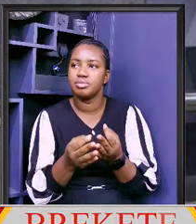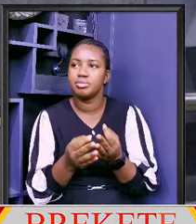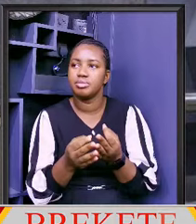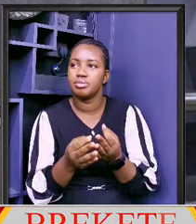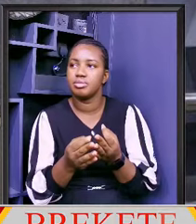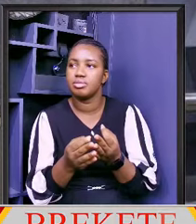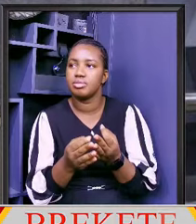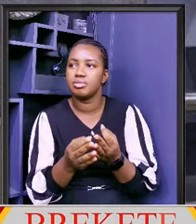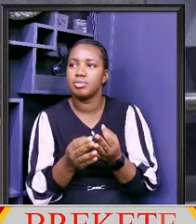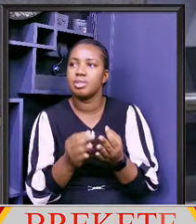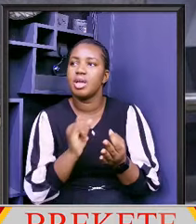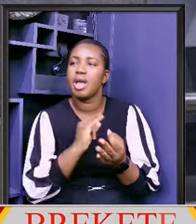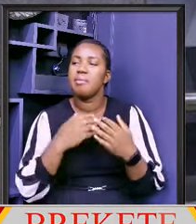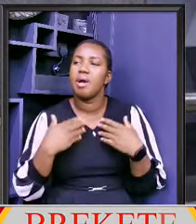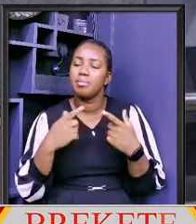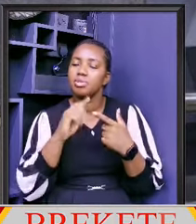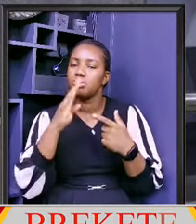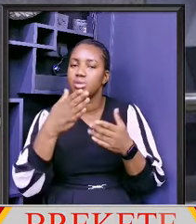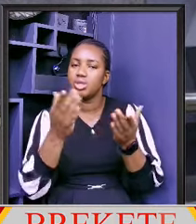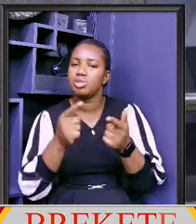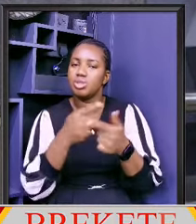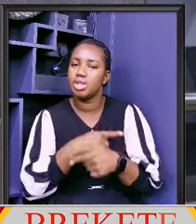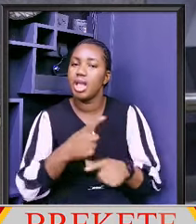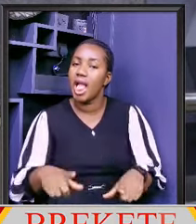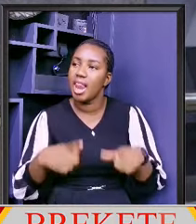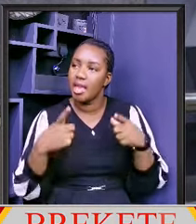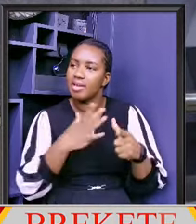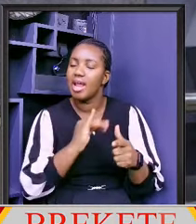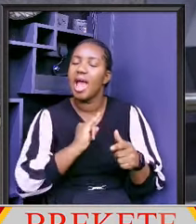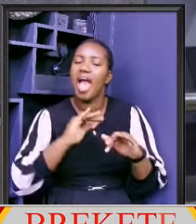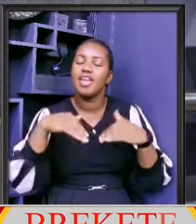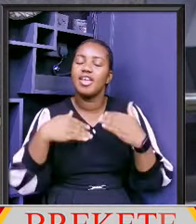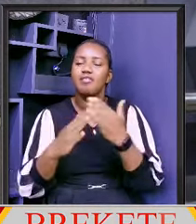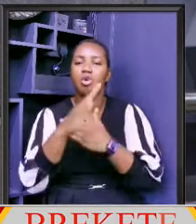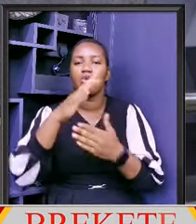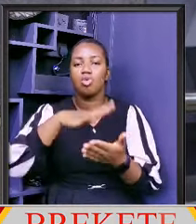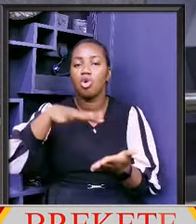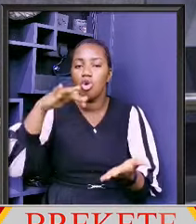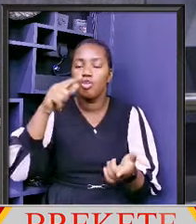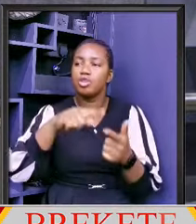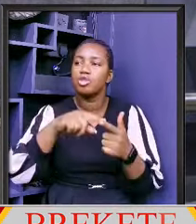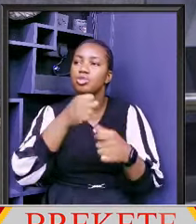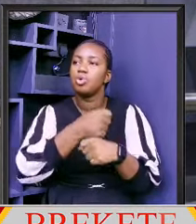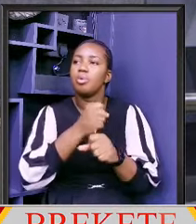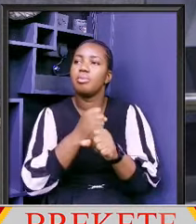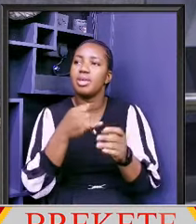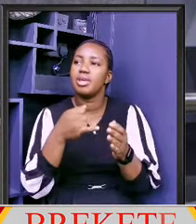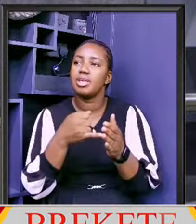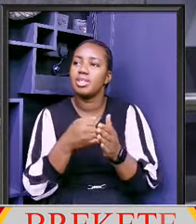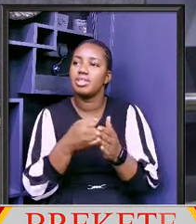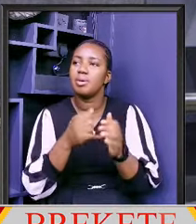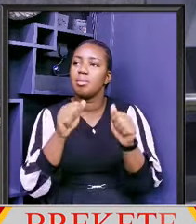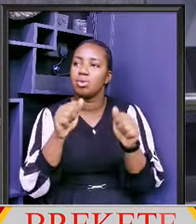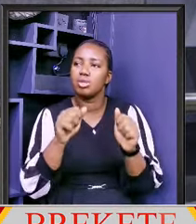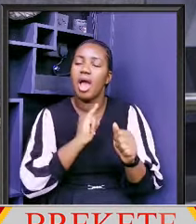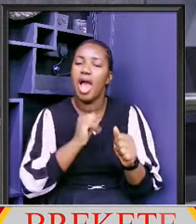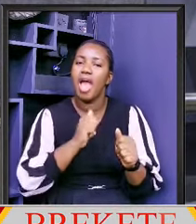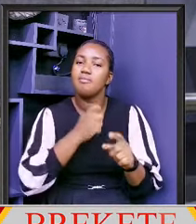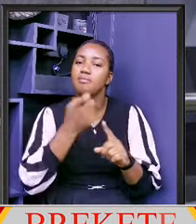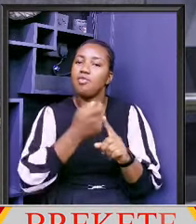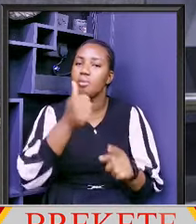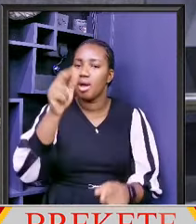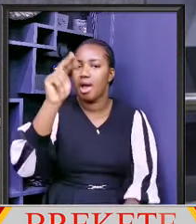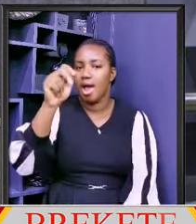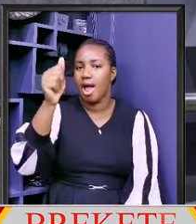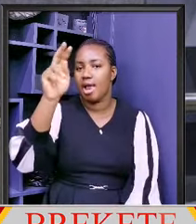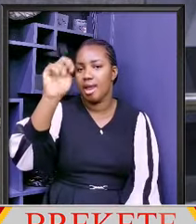me that I'm here today, alive. Yes, sir. I thank God, I give God glory, yes, sir, to make it for me to come. Okay. I'm from Anambra State, but reside